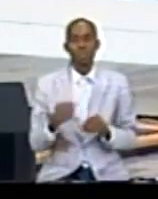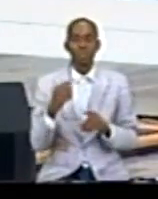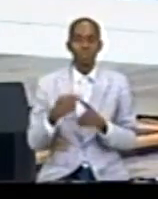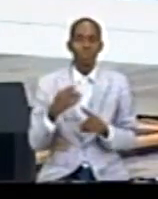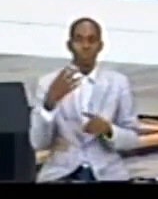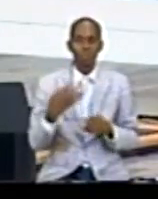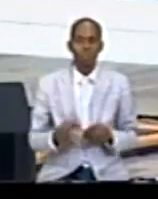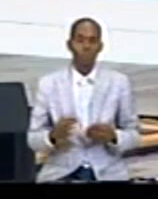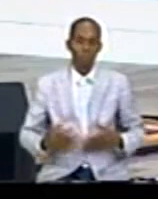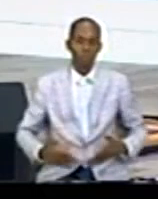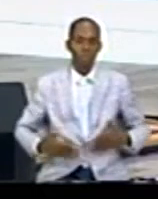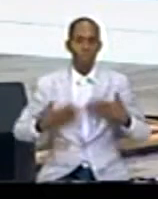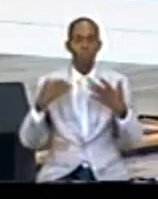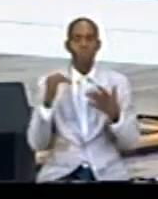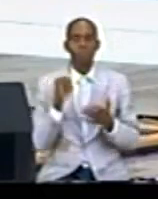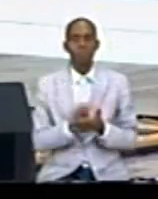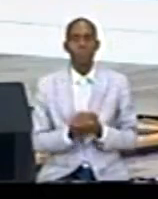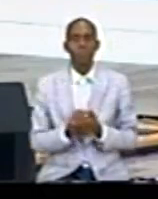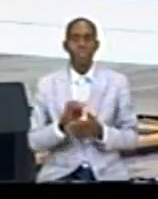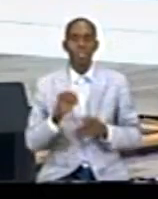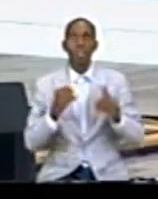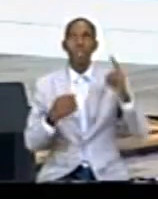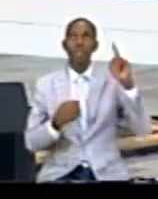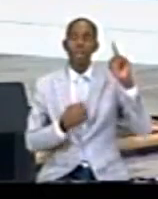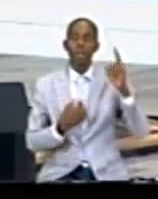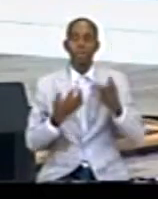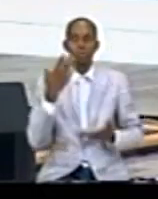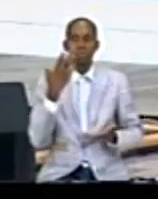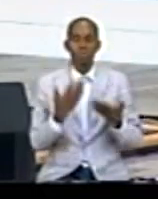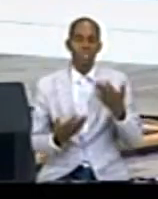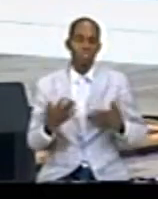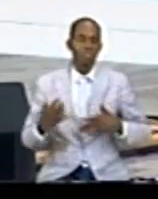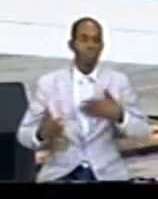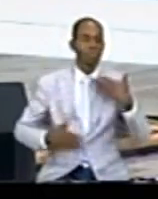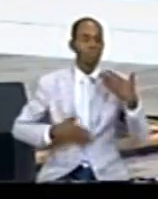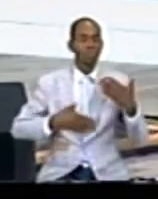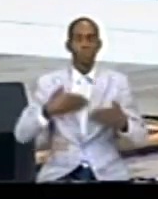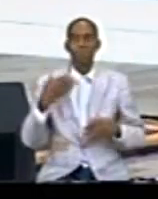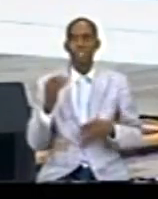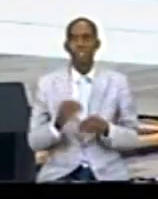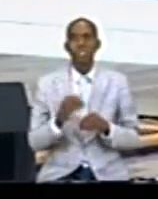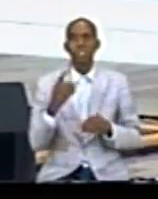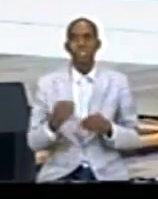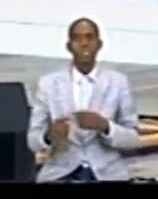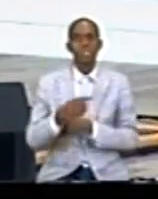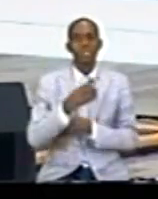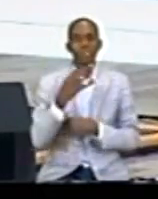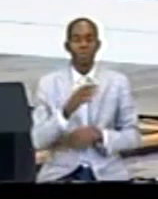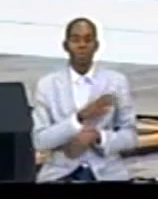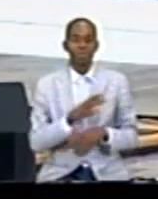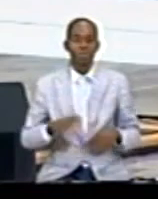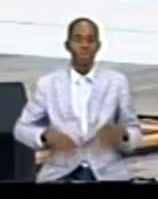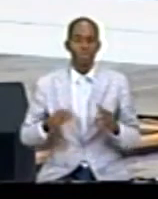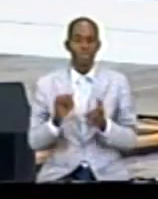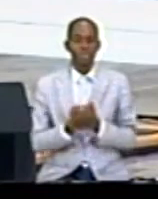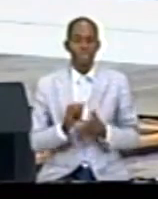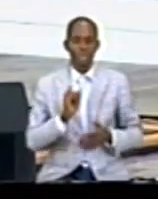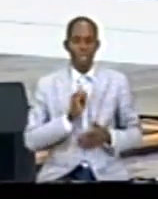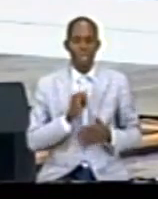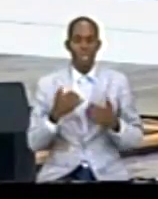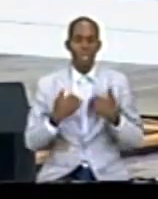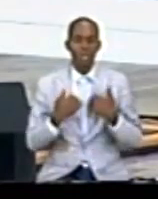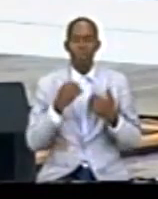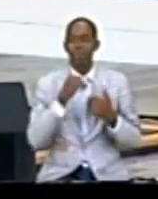that I may rejoice in the day of Christ, that I have not run